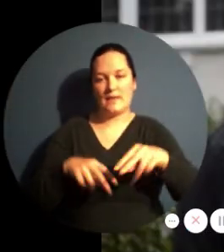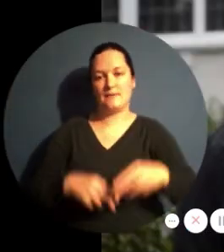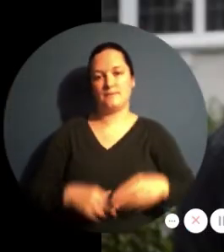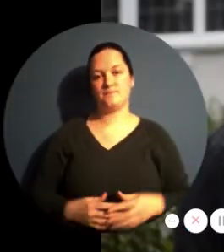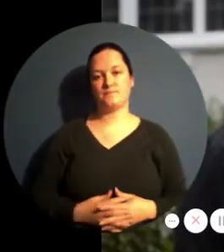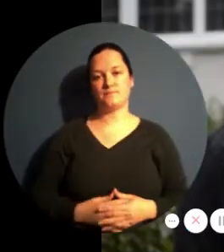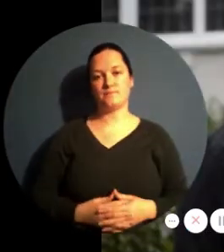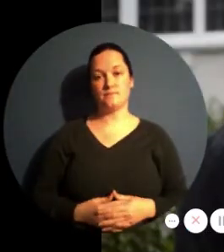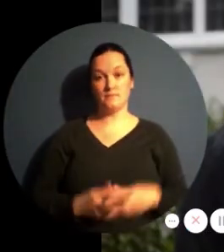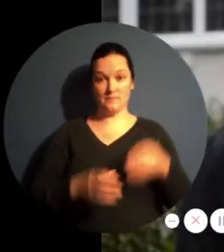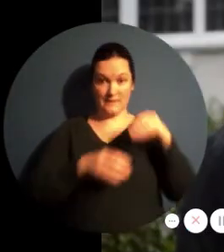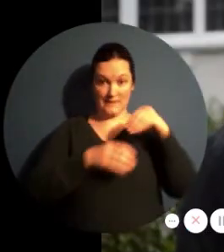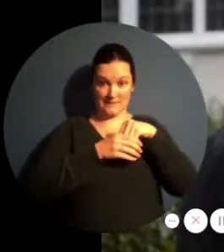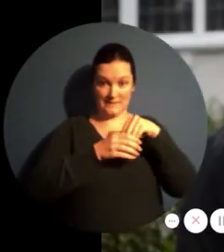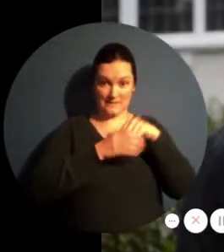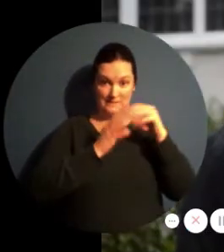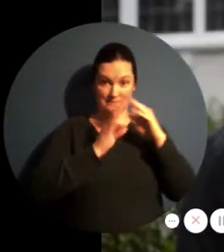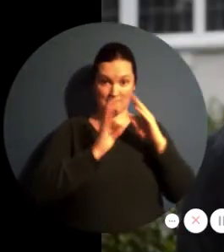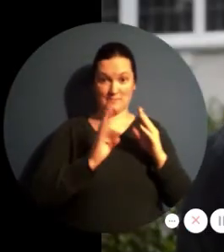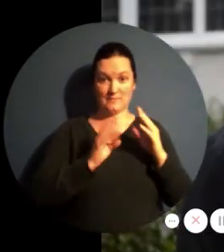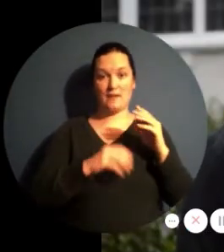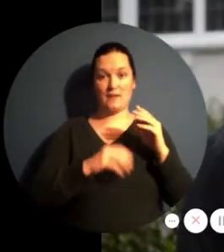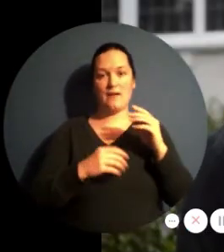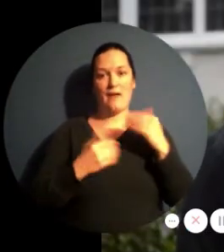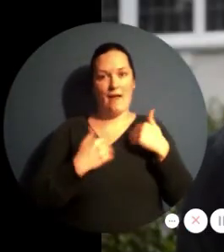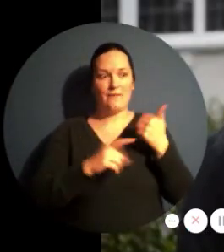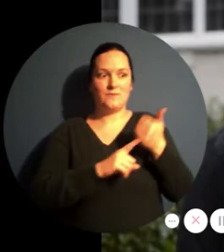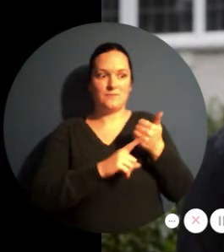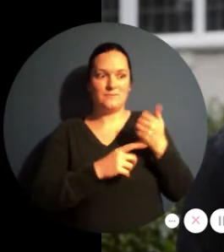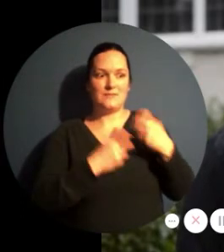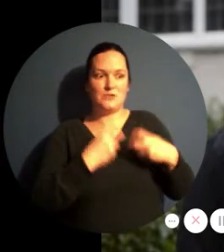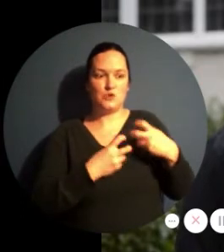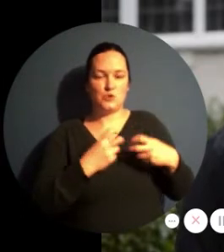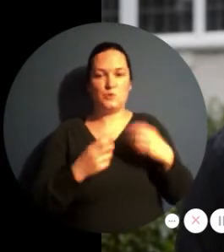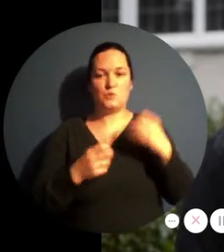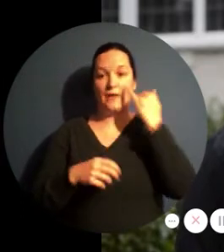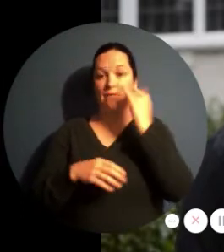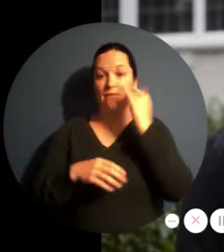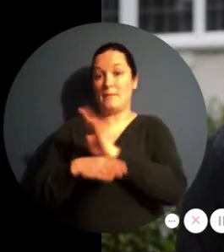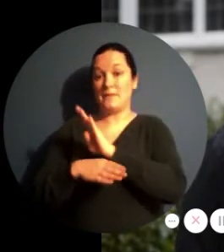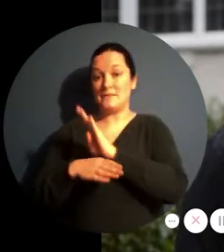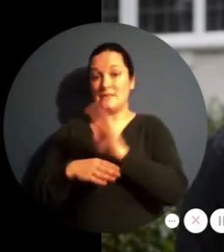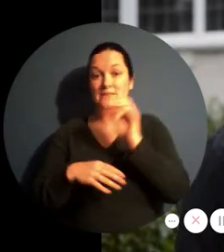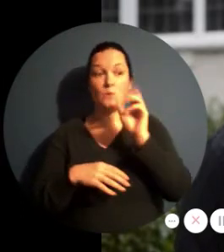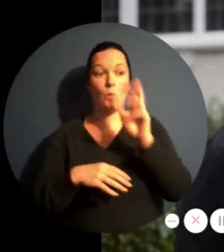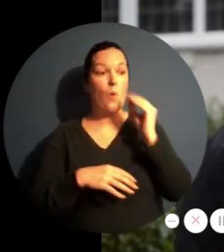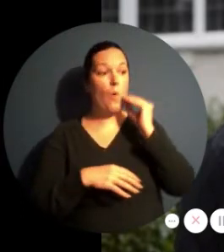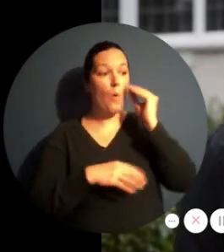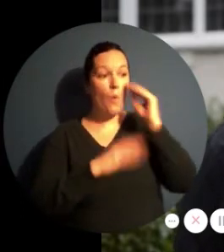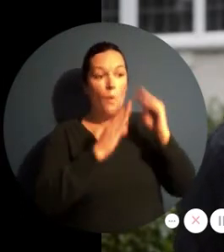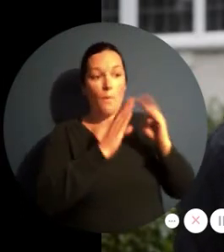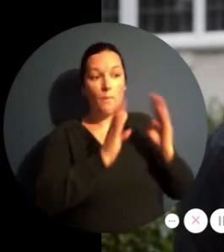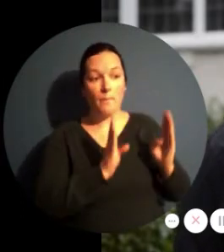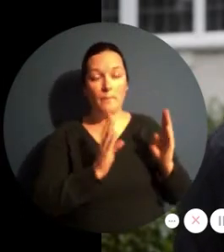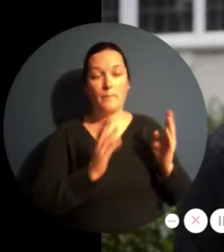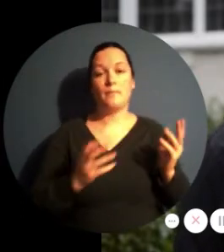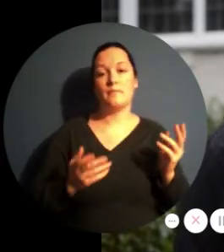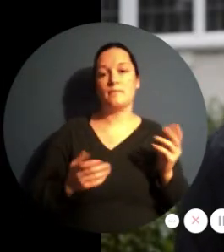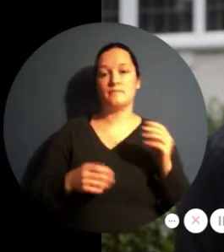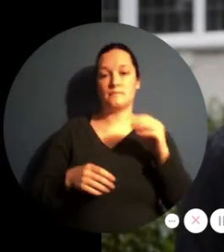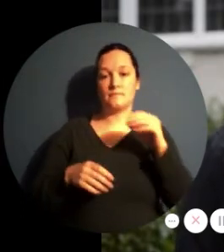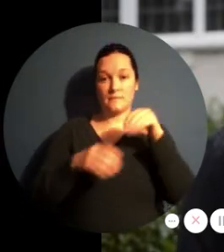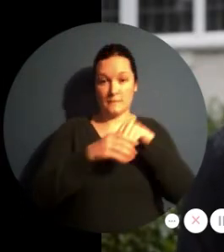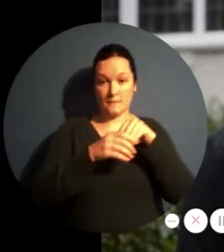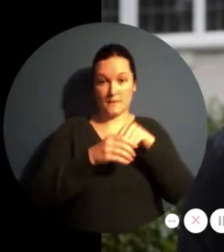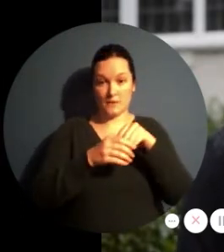Indoor crime scenes have their own set of issues, whether it's a business property or a domestic dwelling. In indoor crime